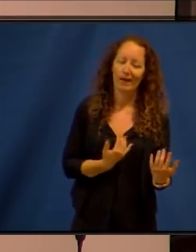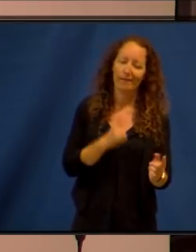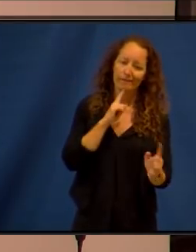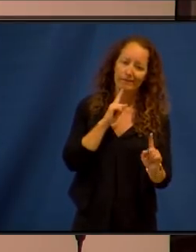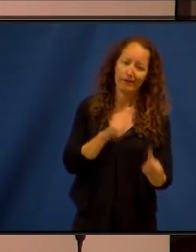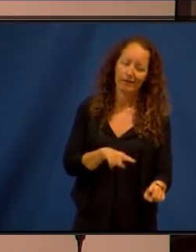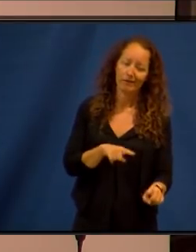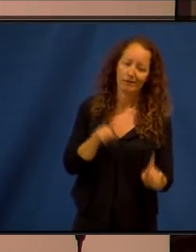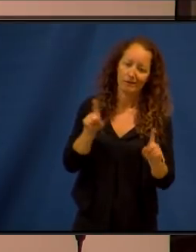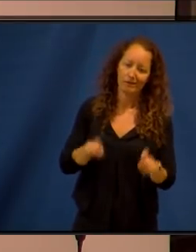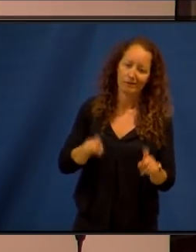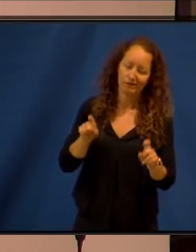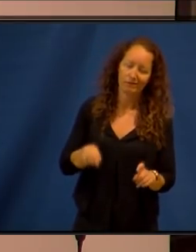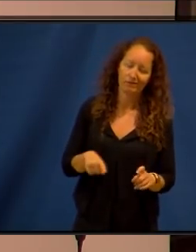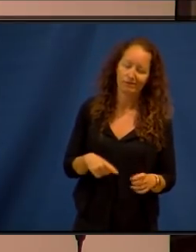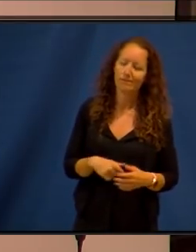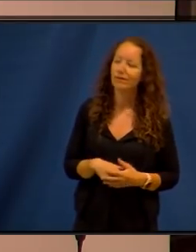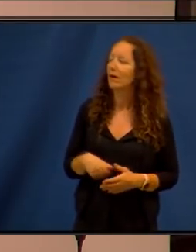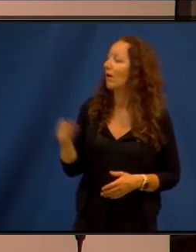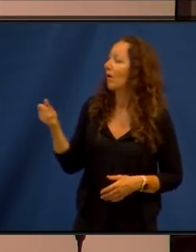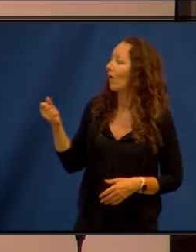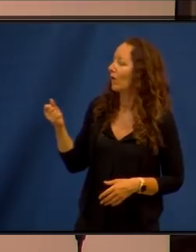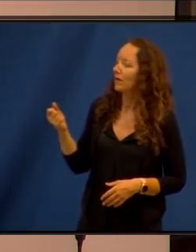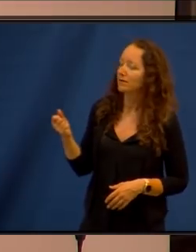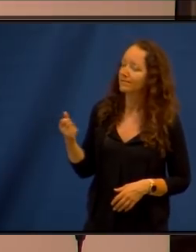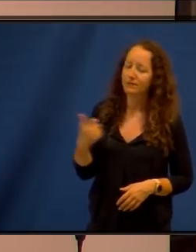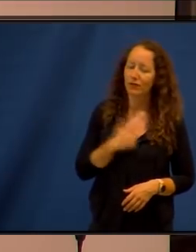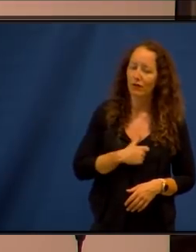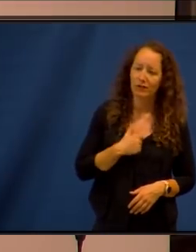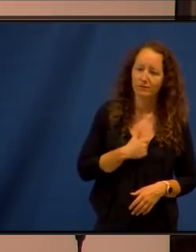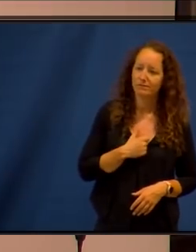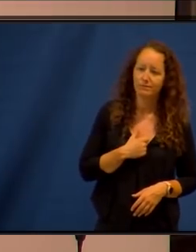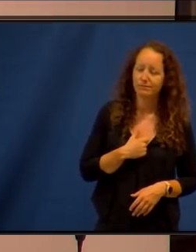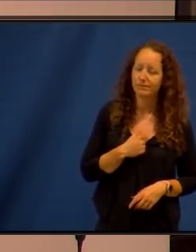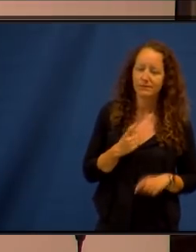Thanks. Let me step back. I'm sorry.